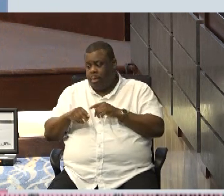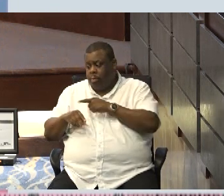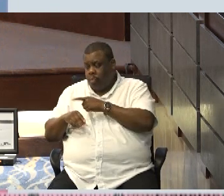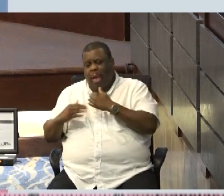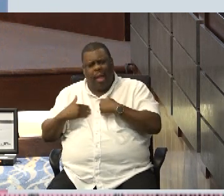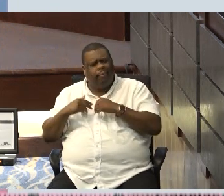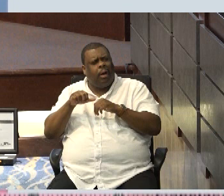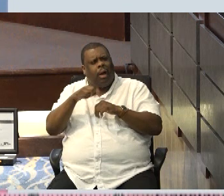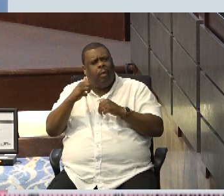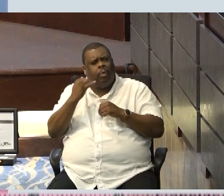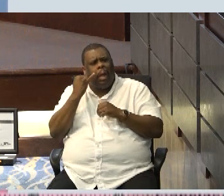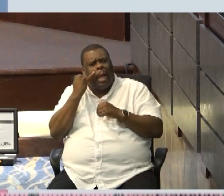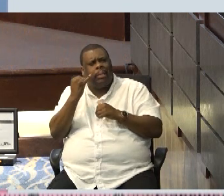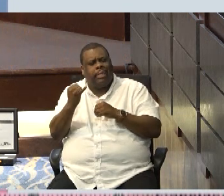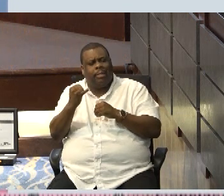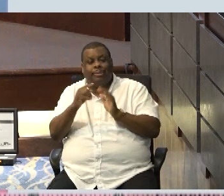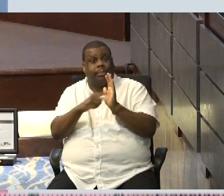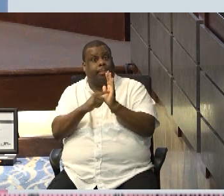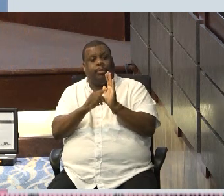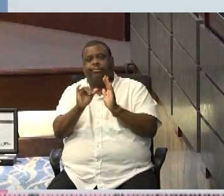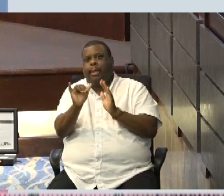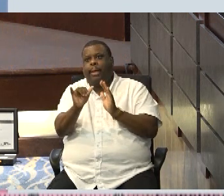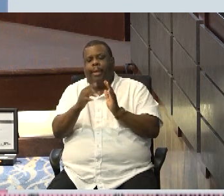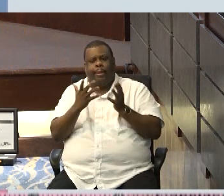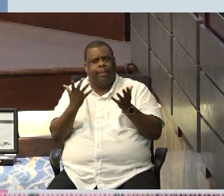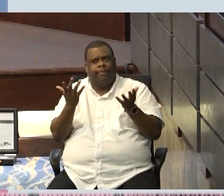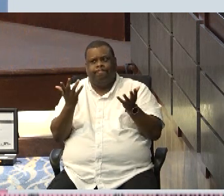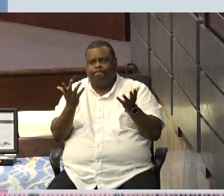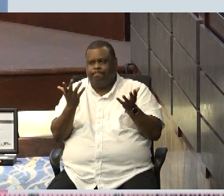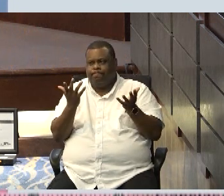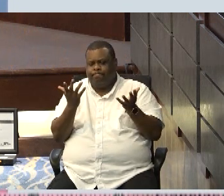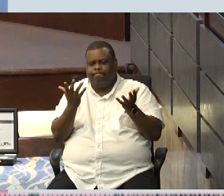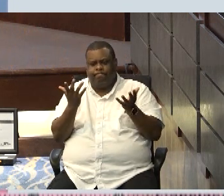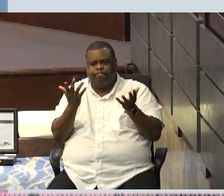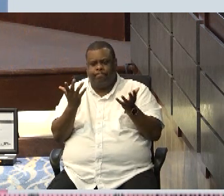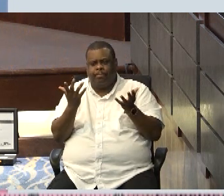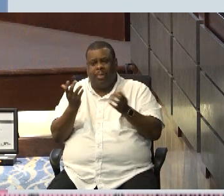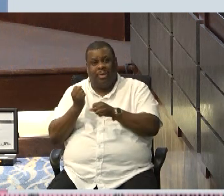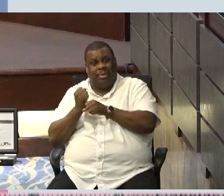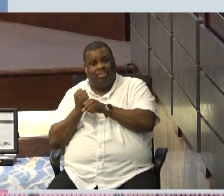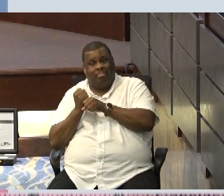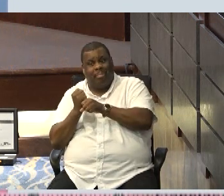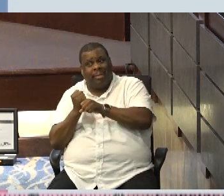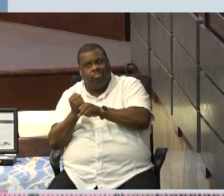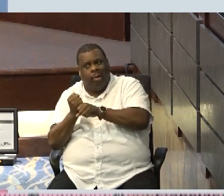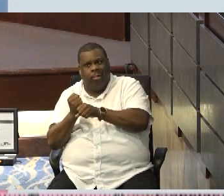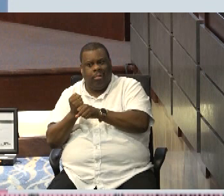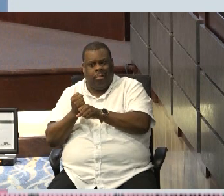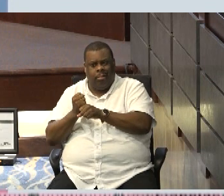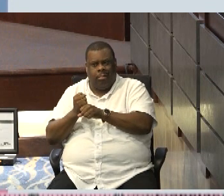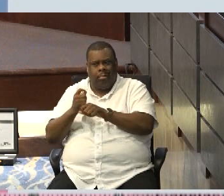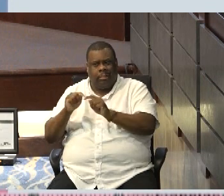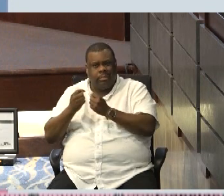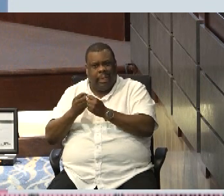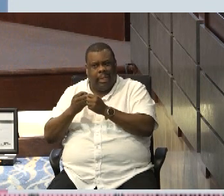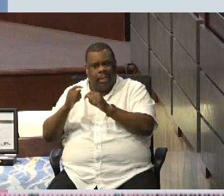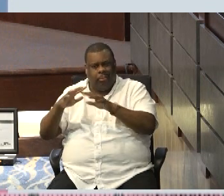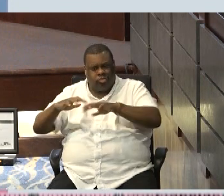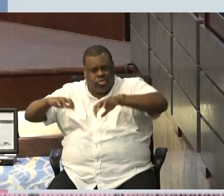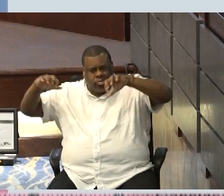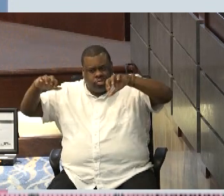we're less familiar with, such as what would it take to have a minor league baseball team and stadium in the heart of